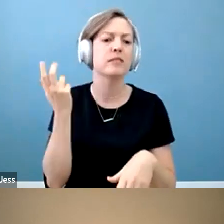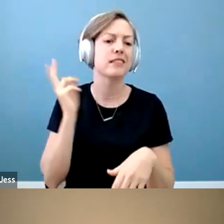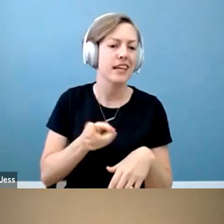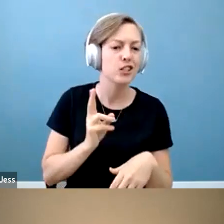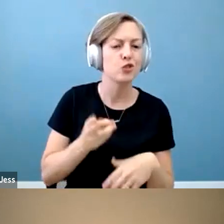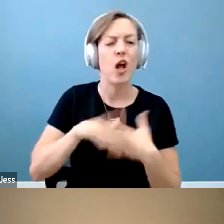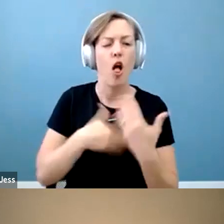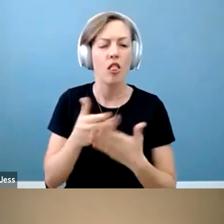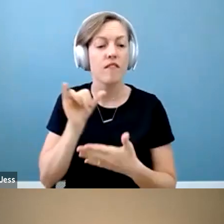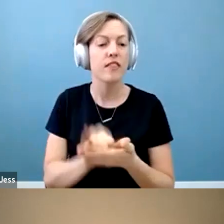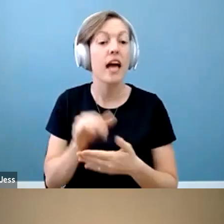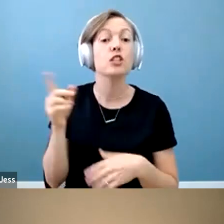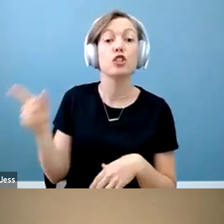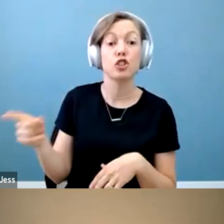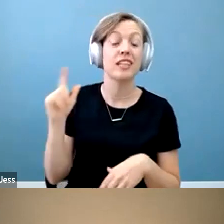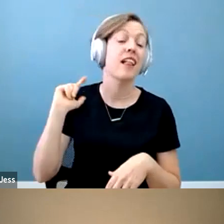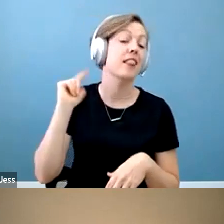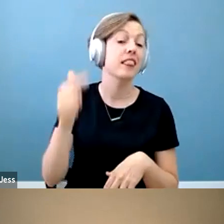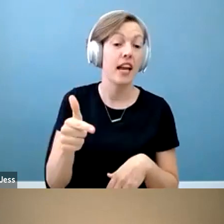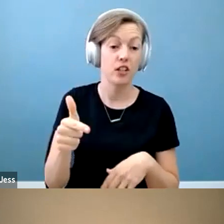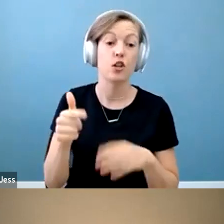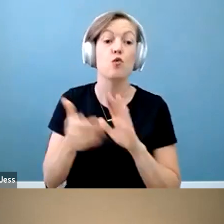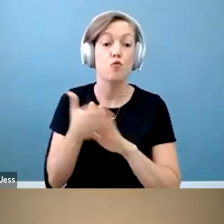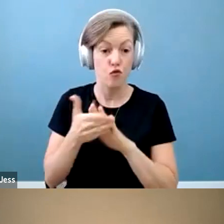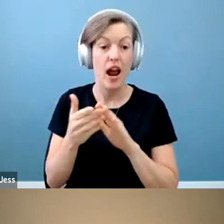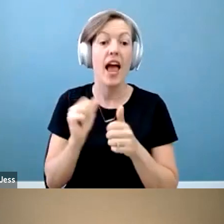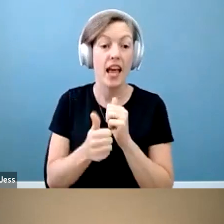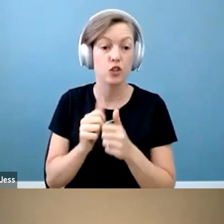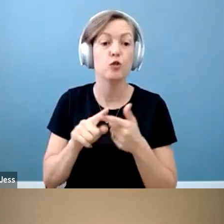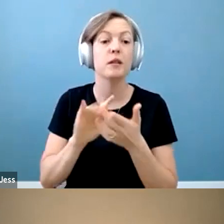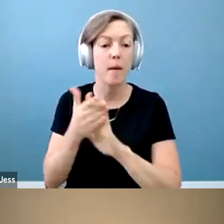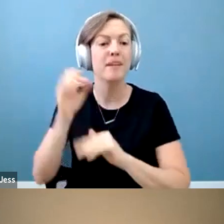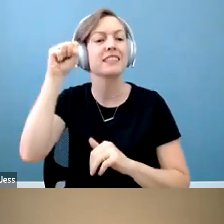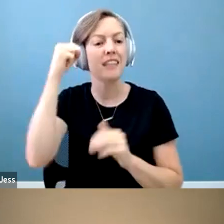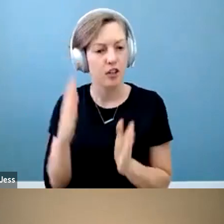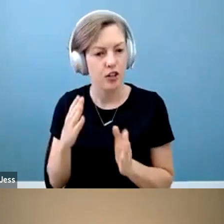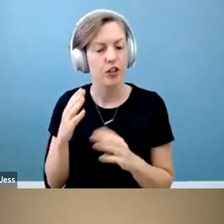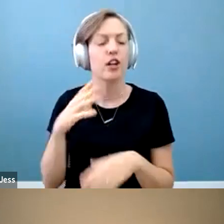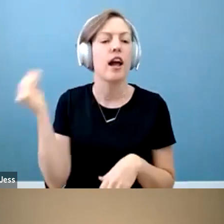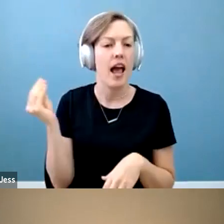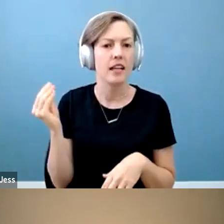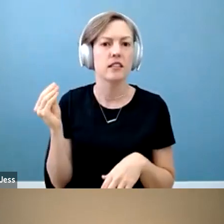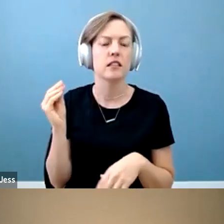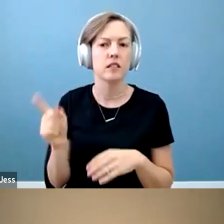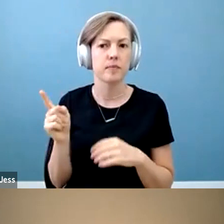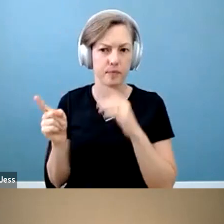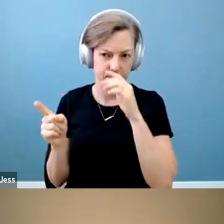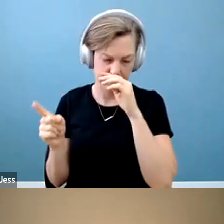that. And she later ran to become a senator, and